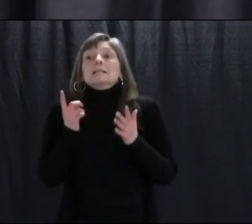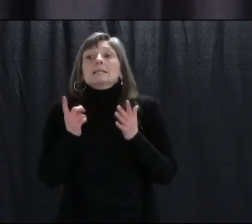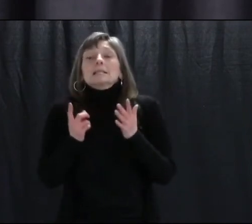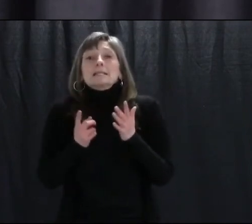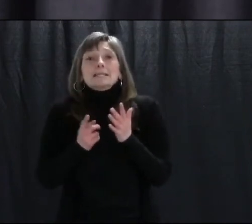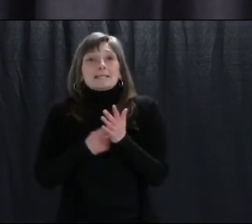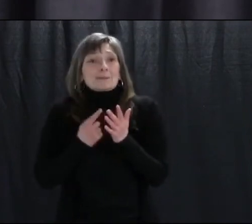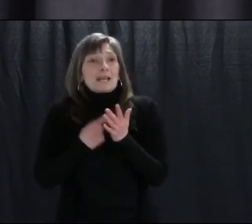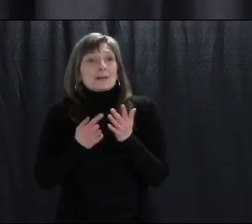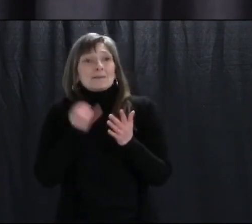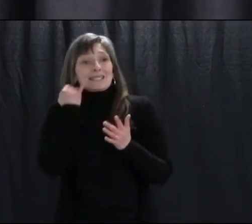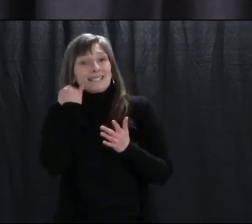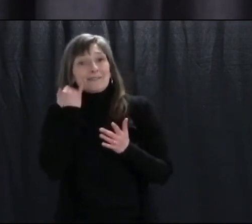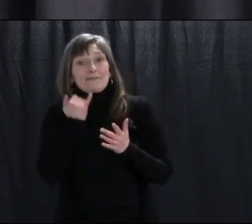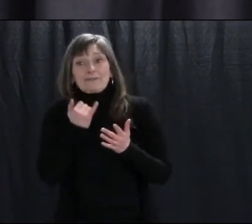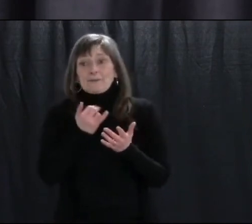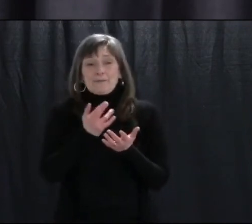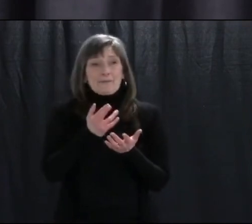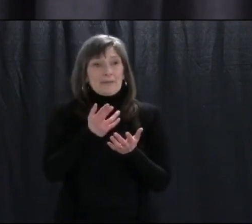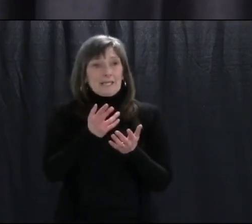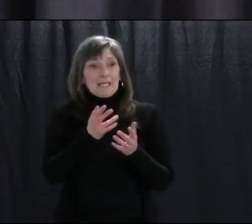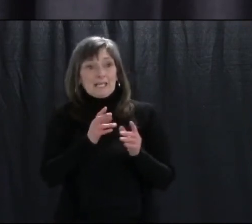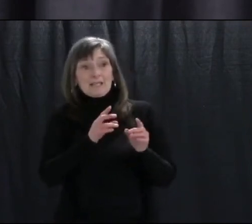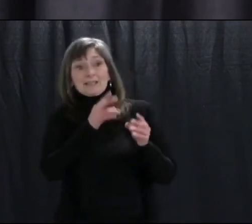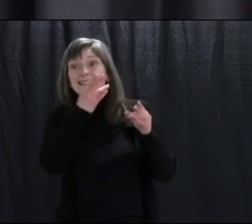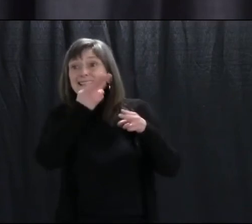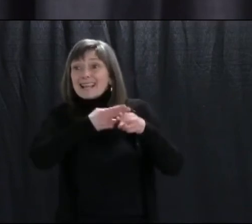to particular communities by other